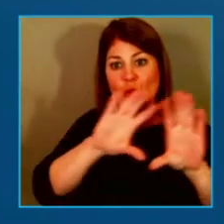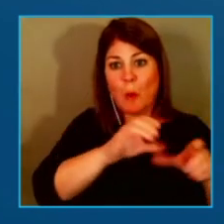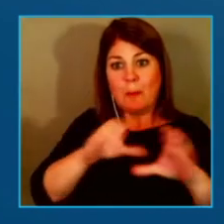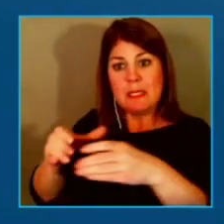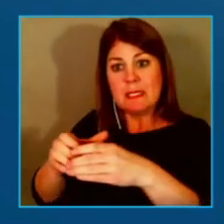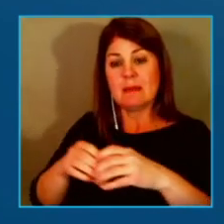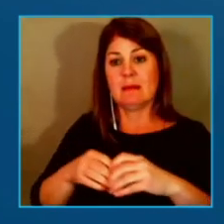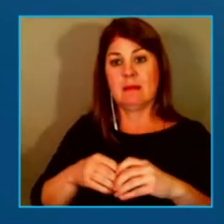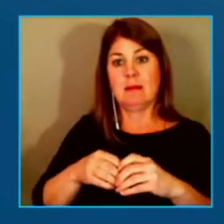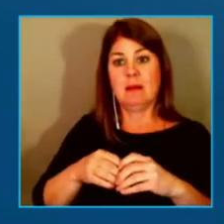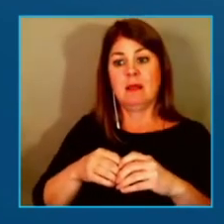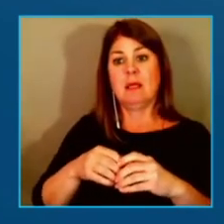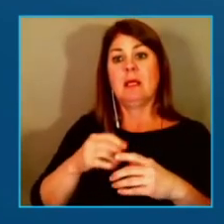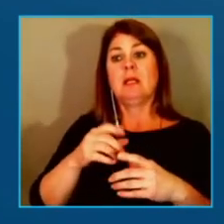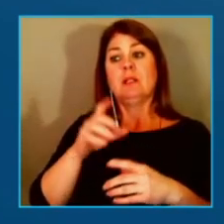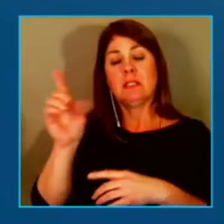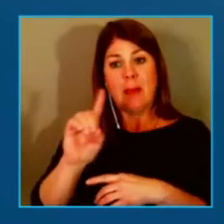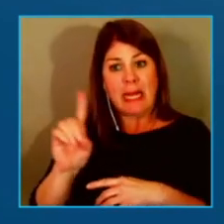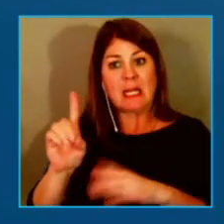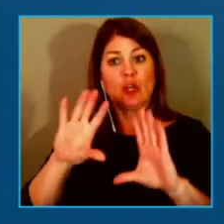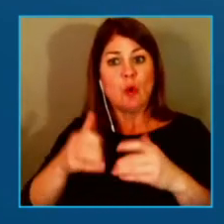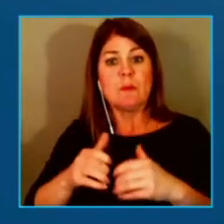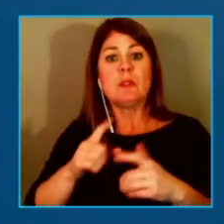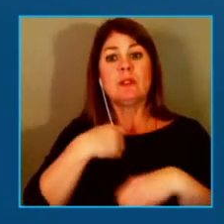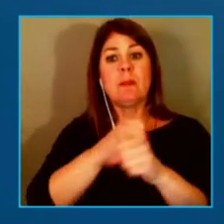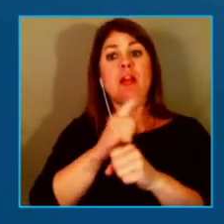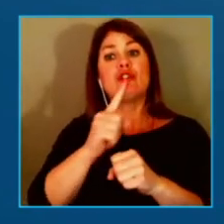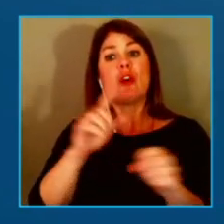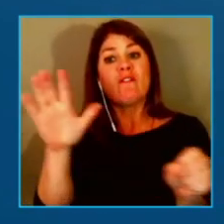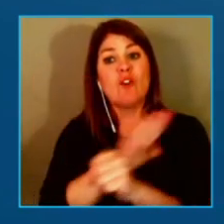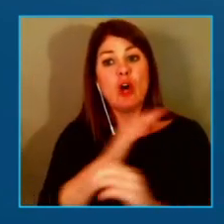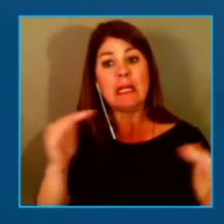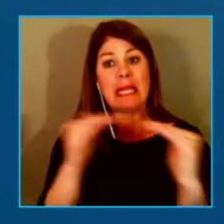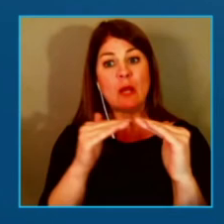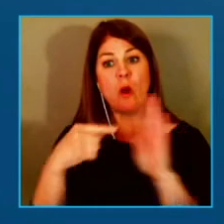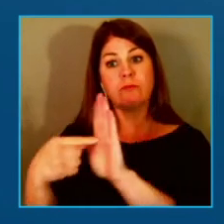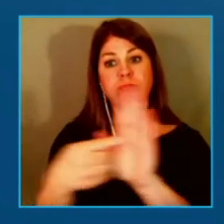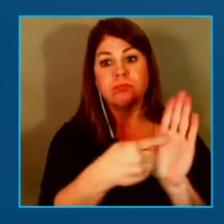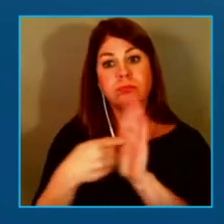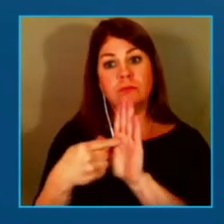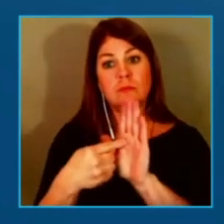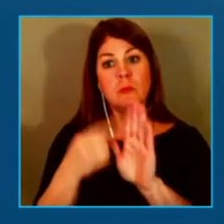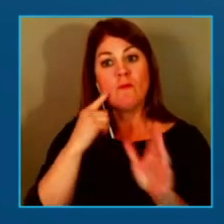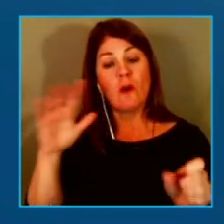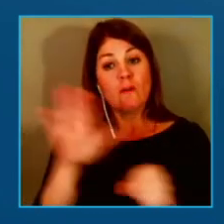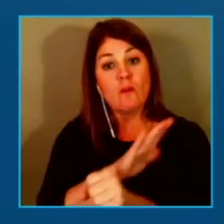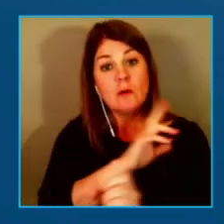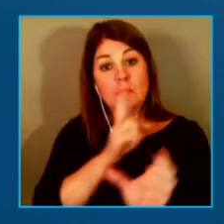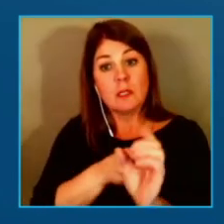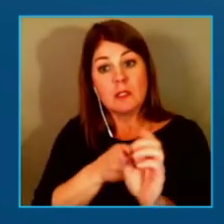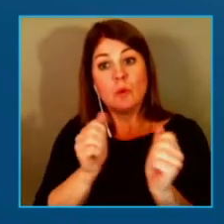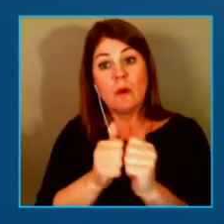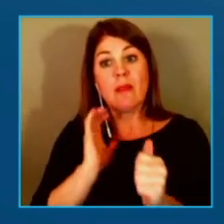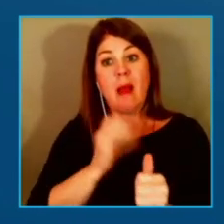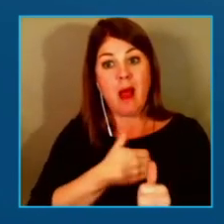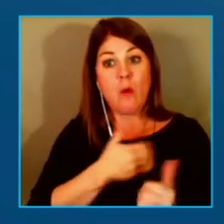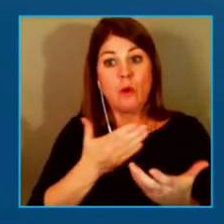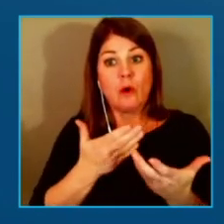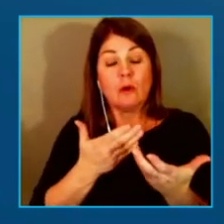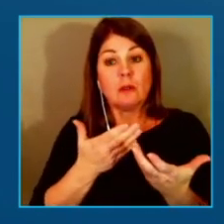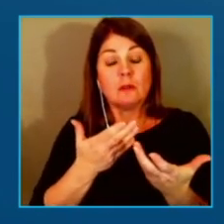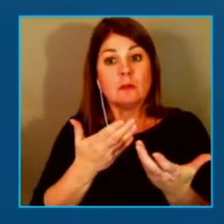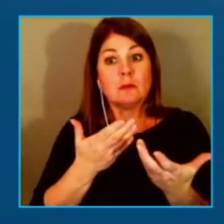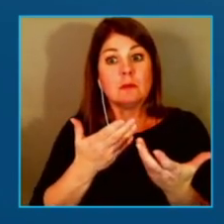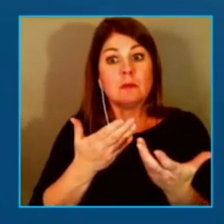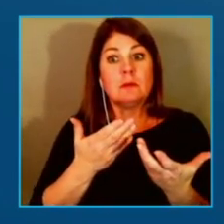to ensure effective and full representation for full participation in all party affairs. In the grassroots